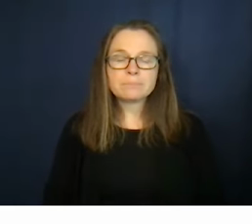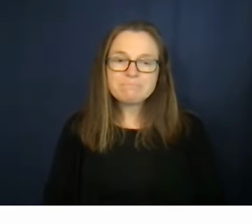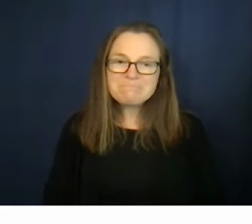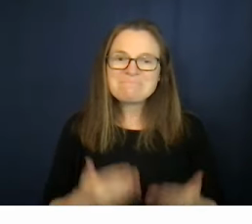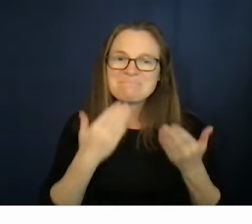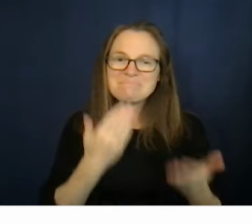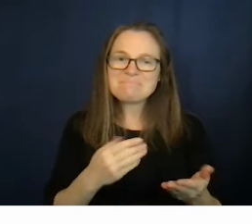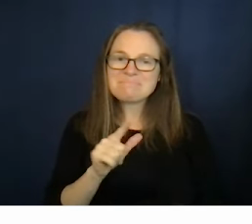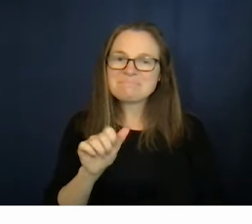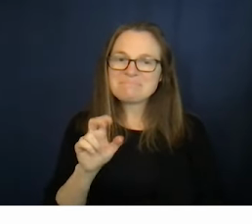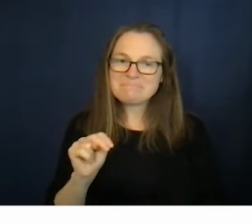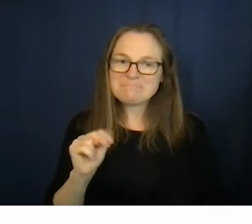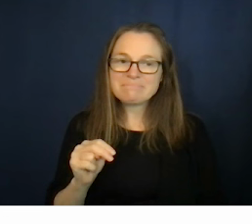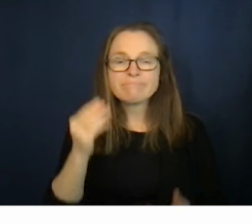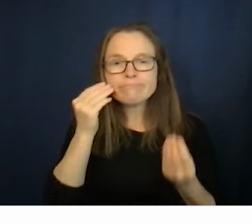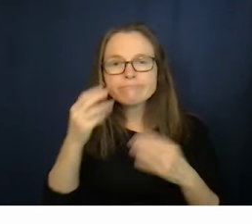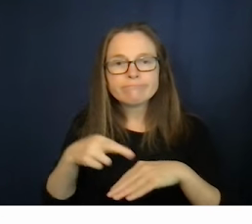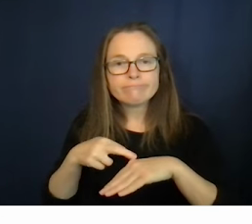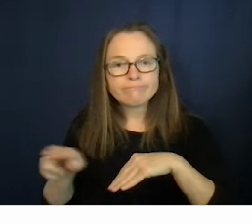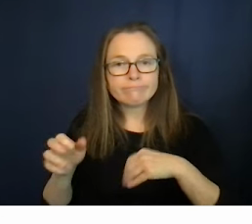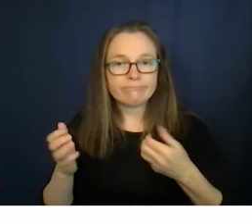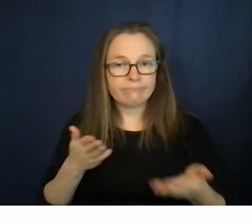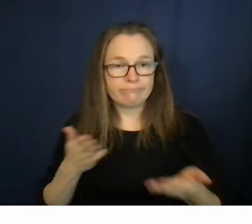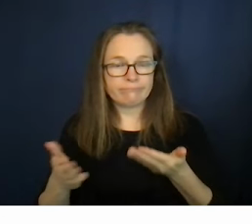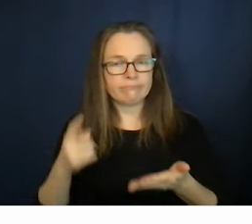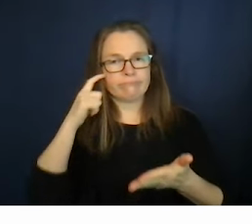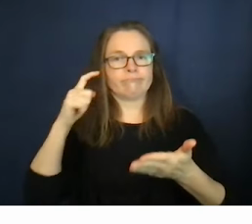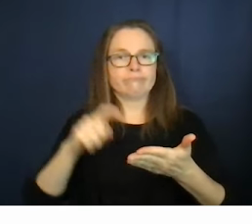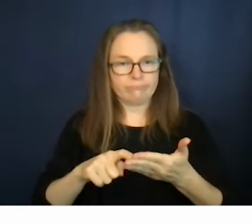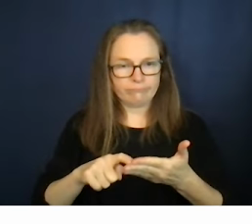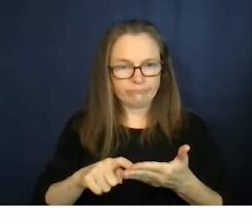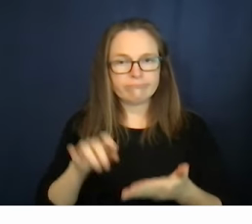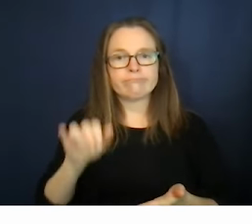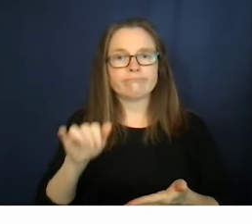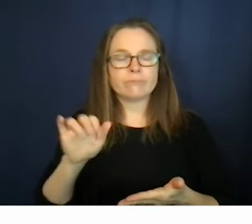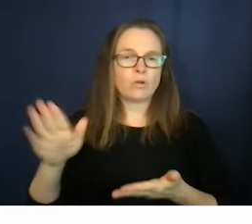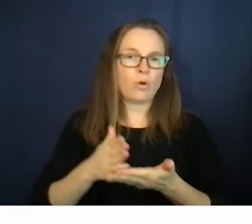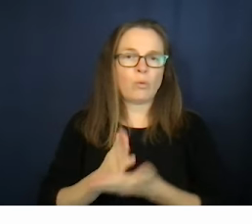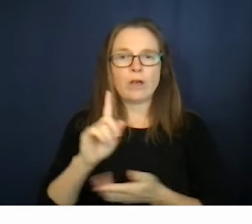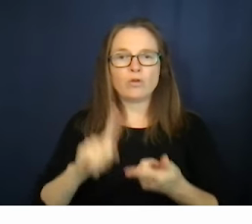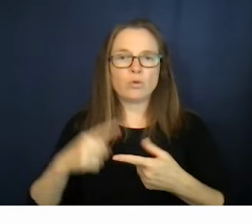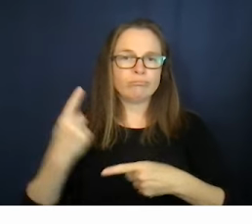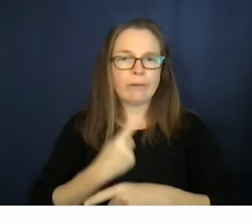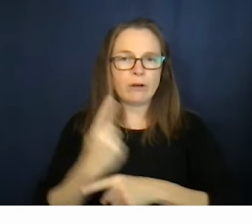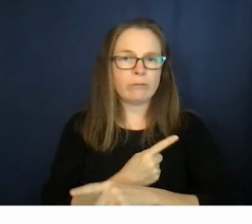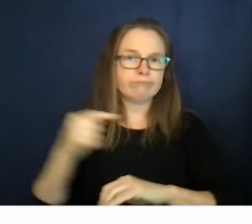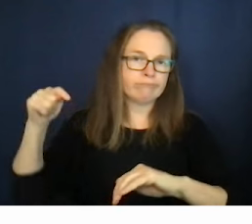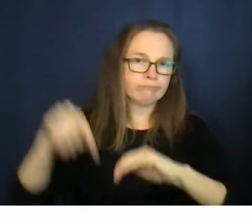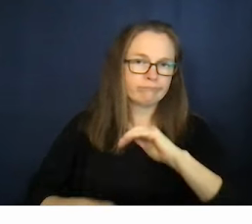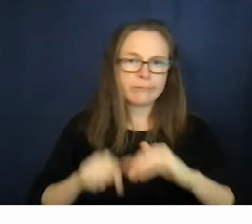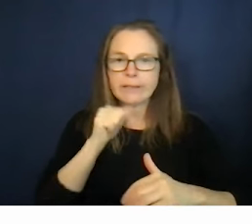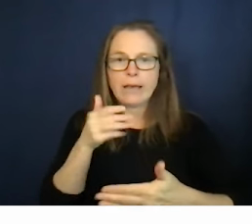Thank you, Lynn. The information referral services recognize the inquirer's right to accurate, comprehensive, and